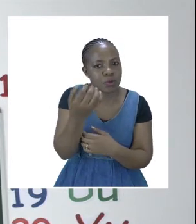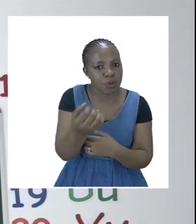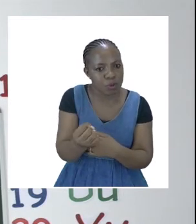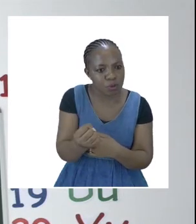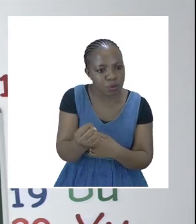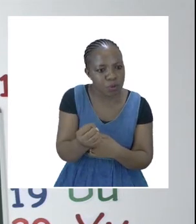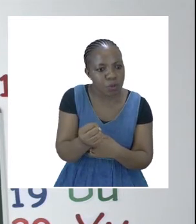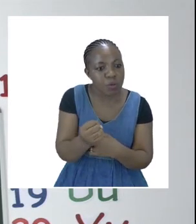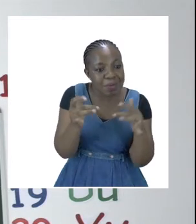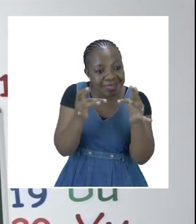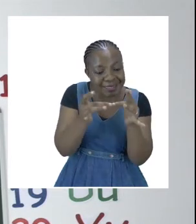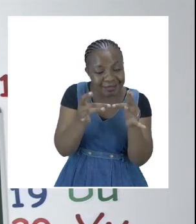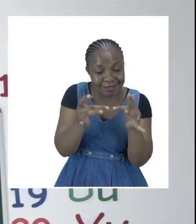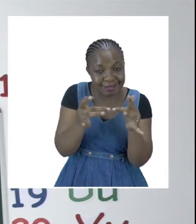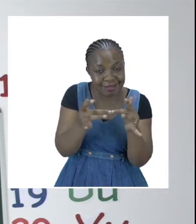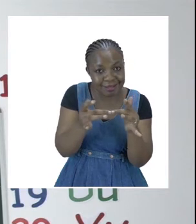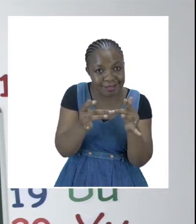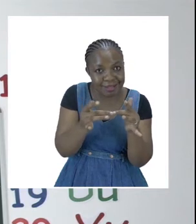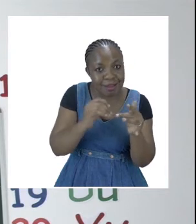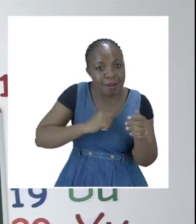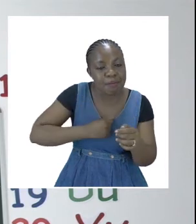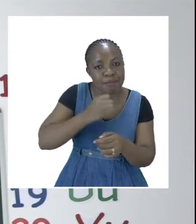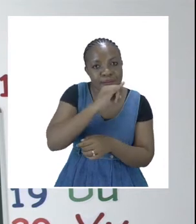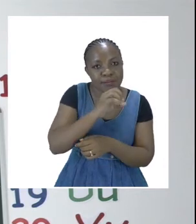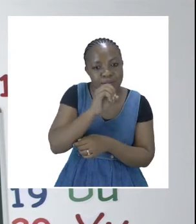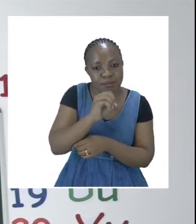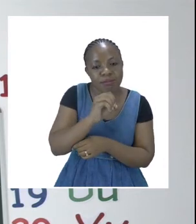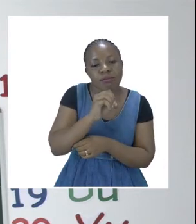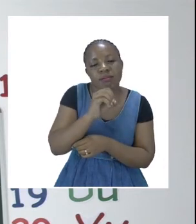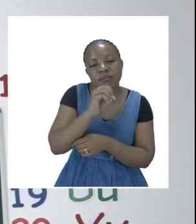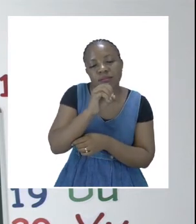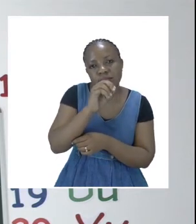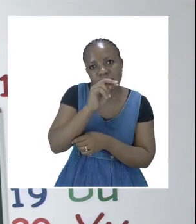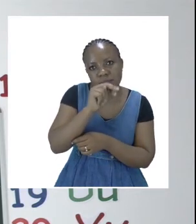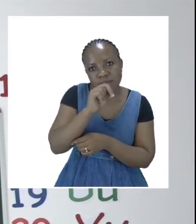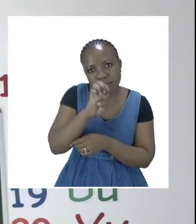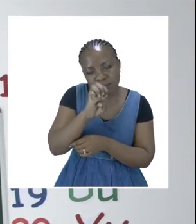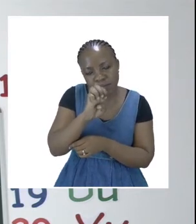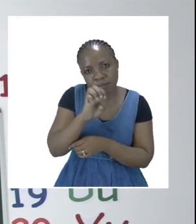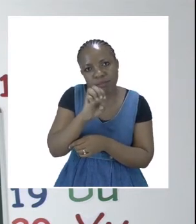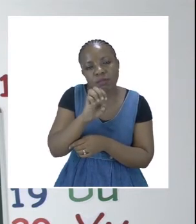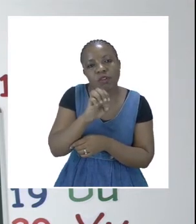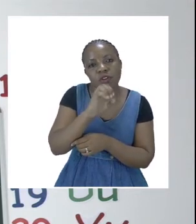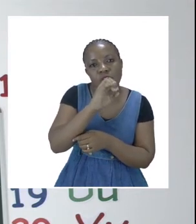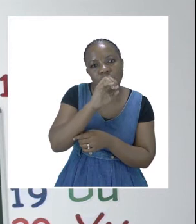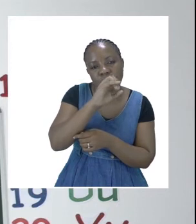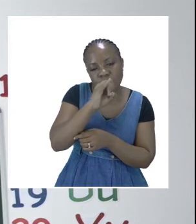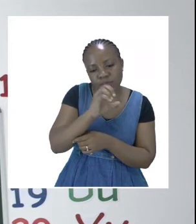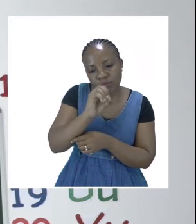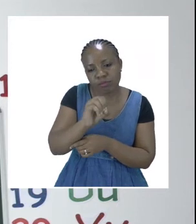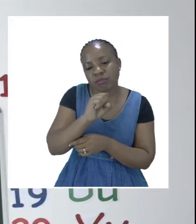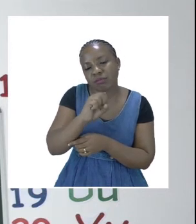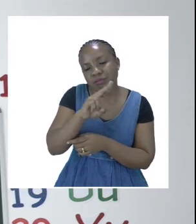our online platforms, MyZone and Zoshi Facebook pages, and in addition,